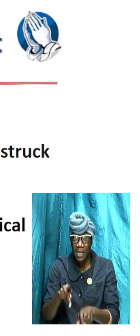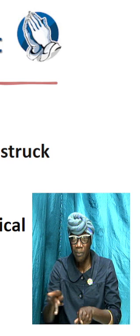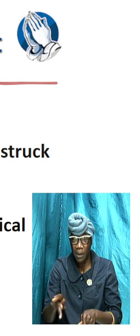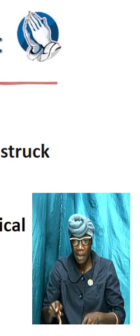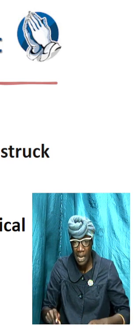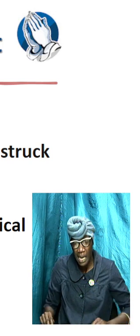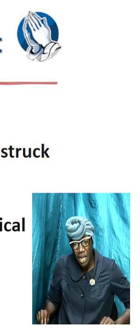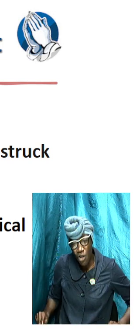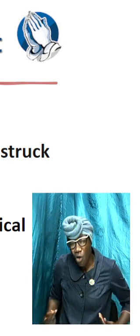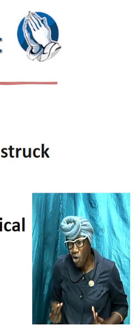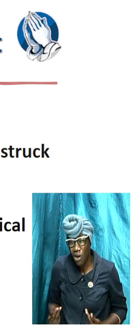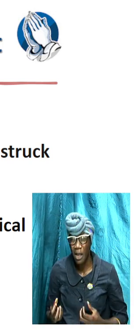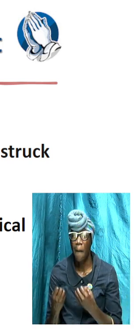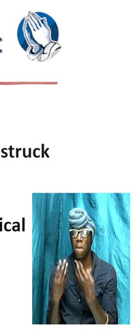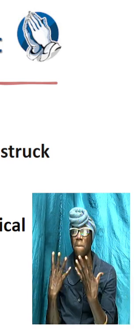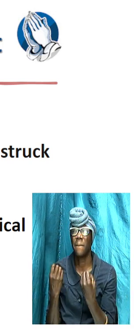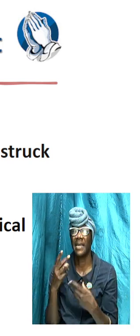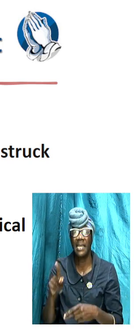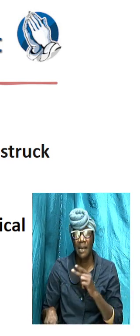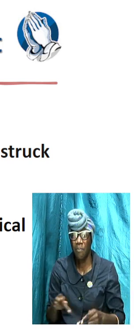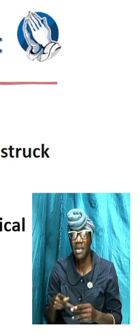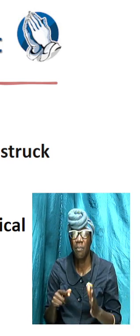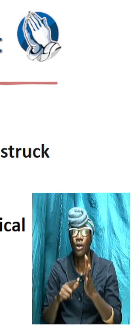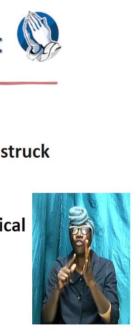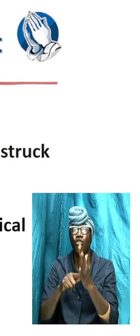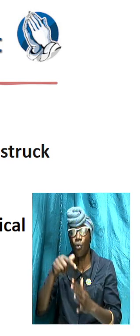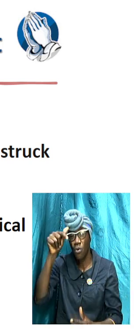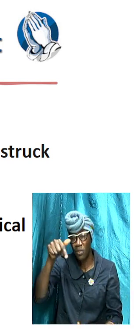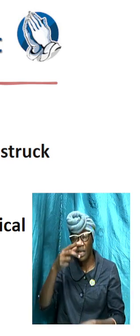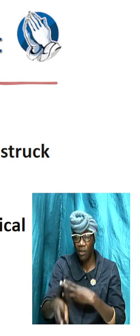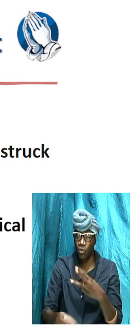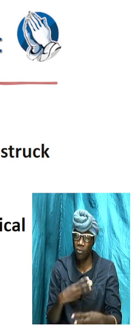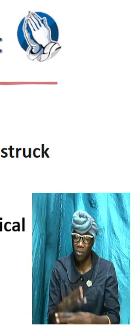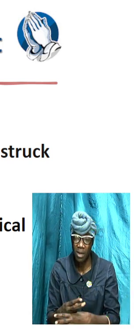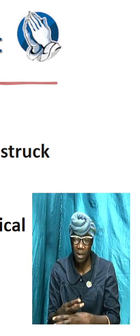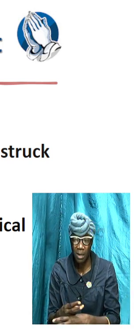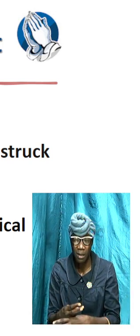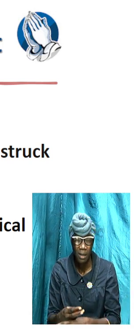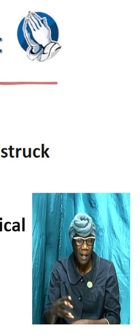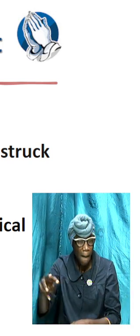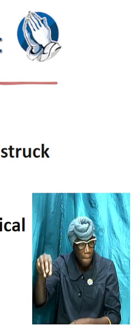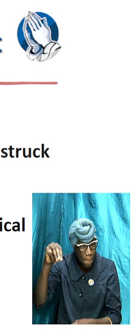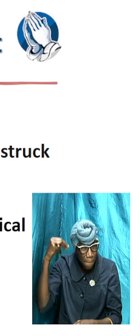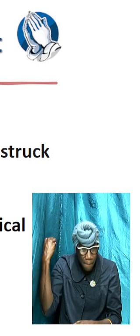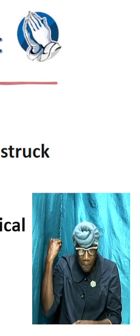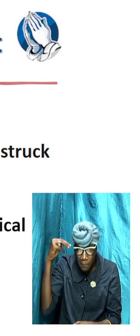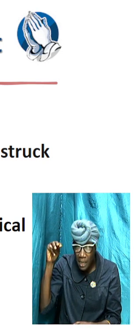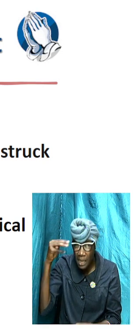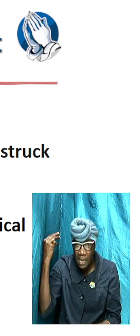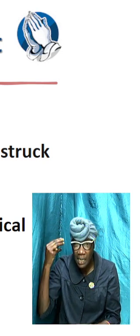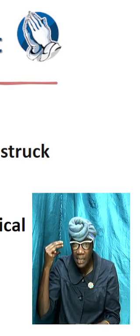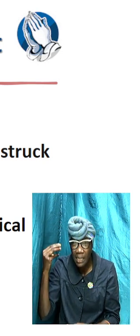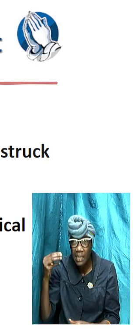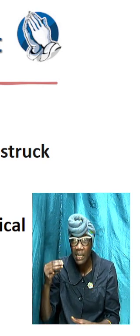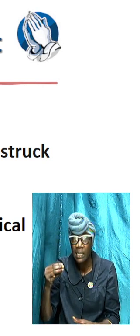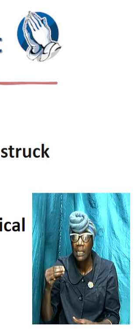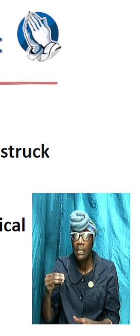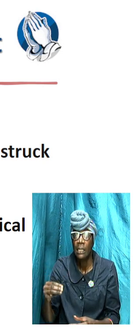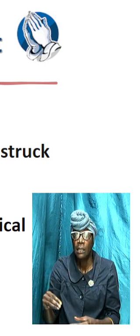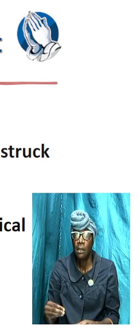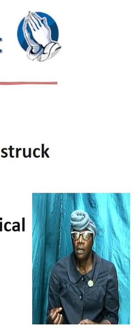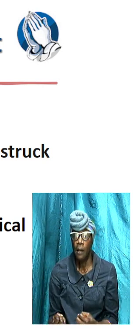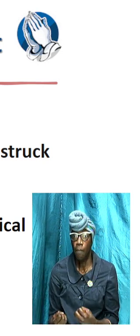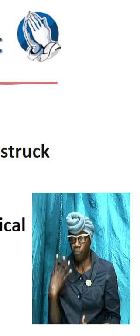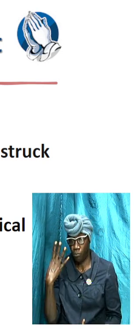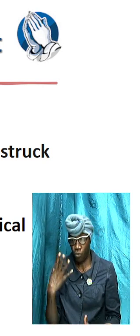something? That shows us that this world has gone crazy. Again, we look at stuff like several massive